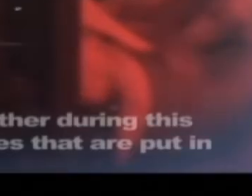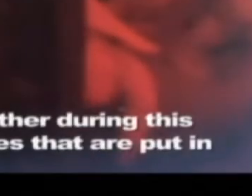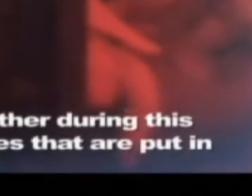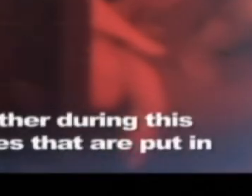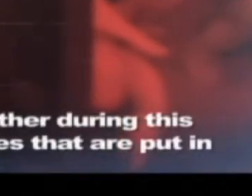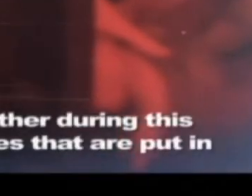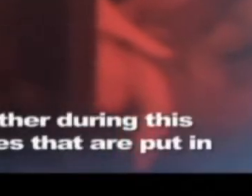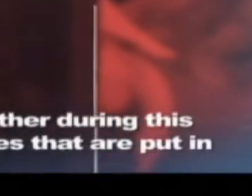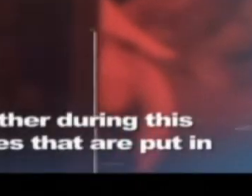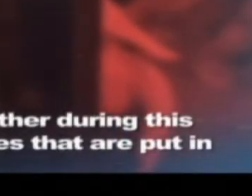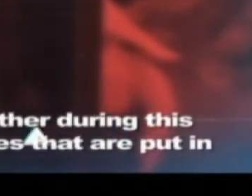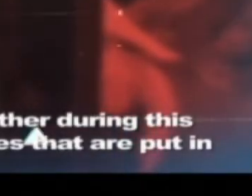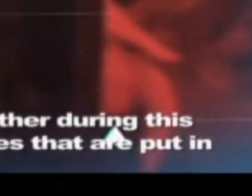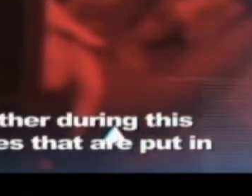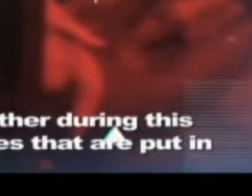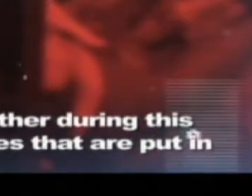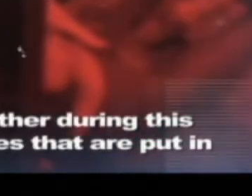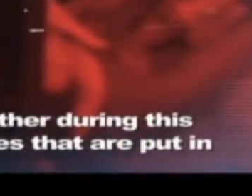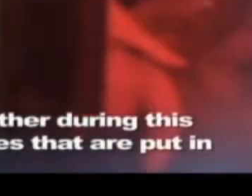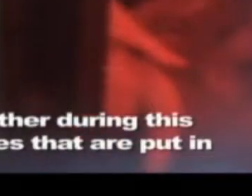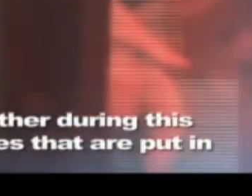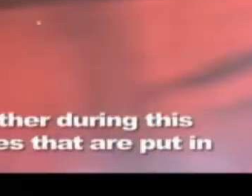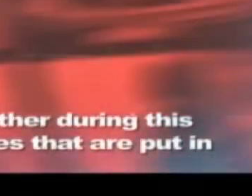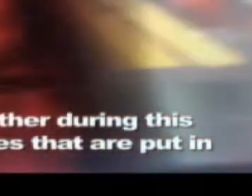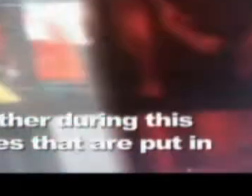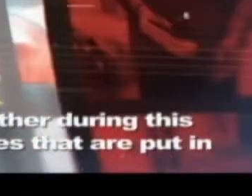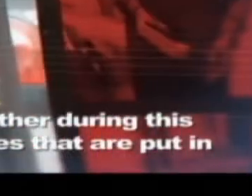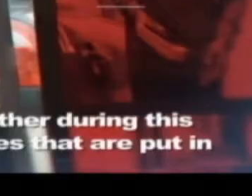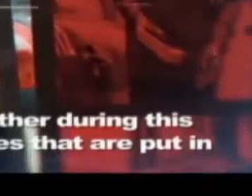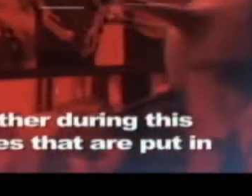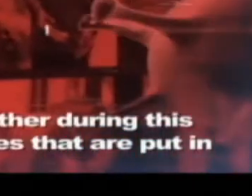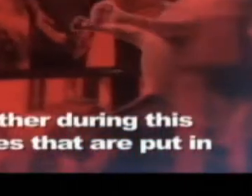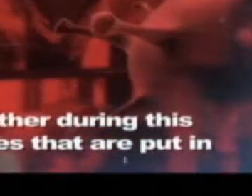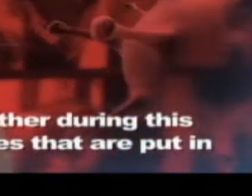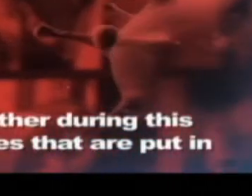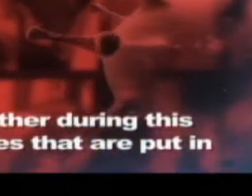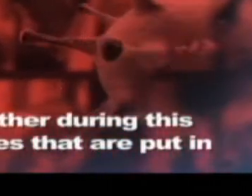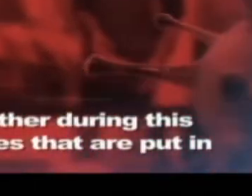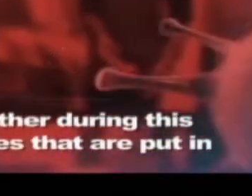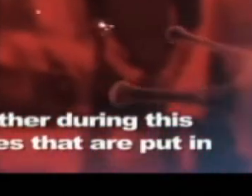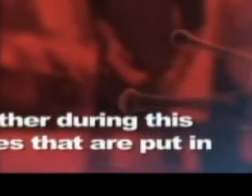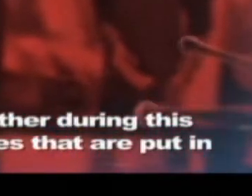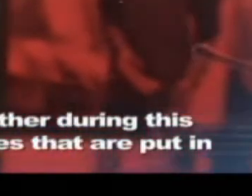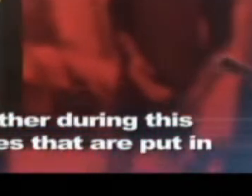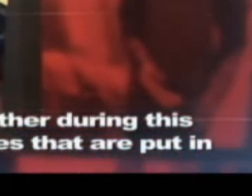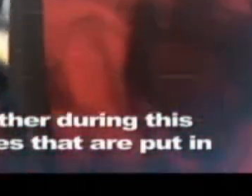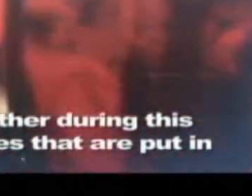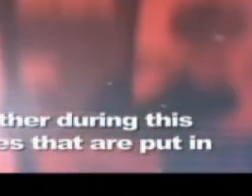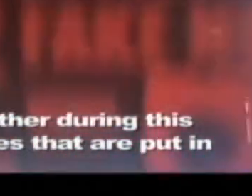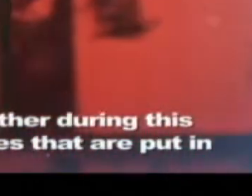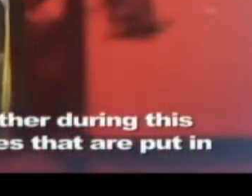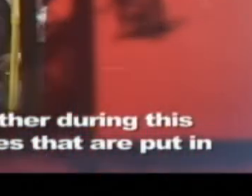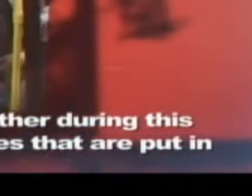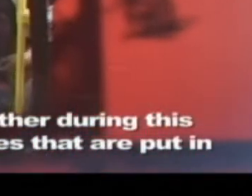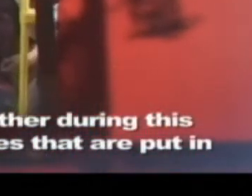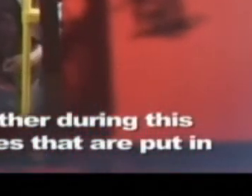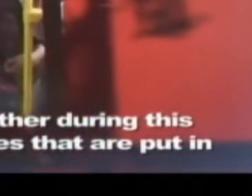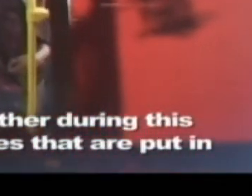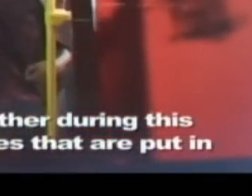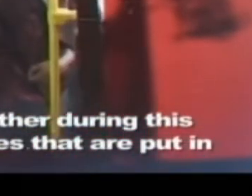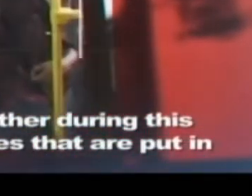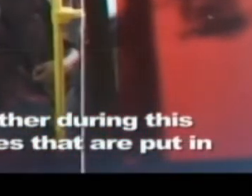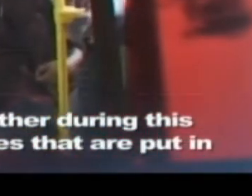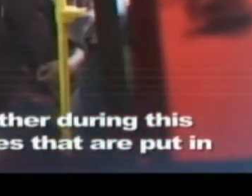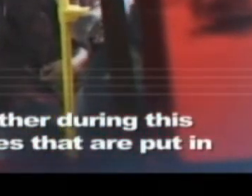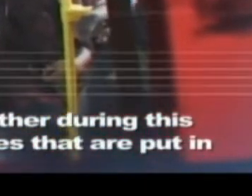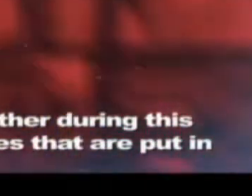Take responsibility. Avoid traveling from one state to another during these lockdown restrictions. Obey all the rules that are put